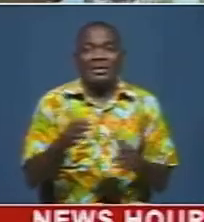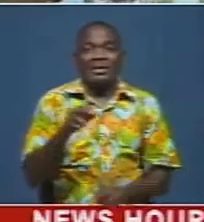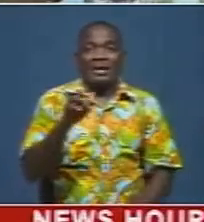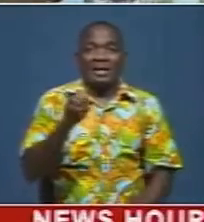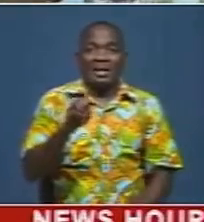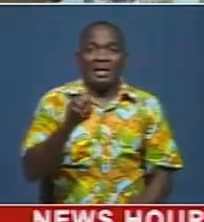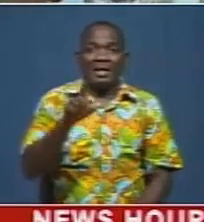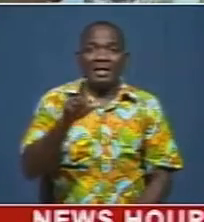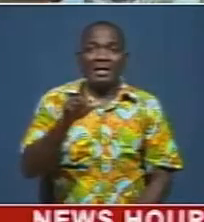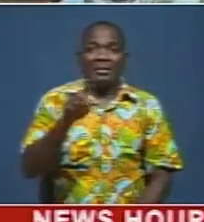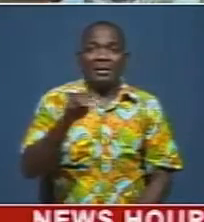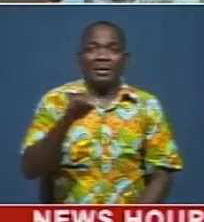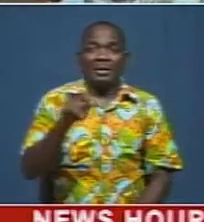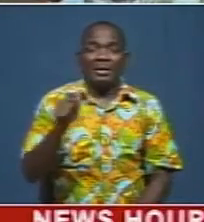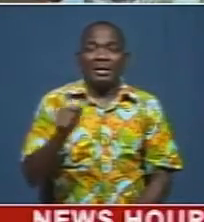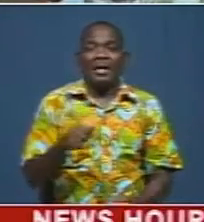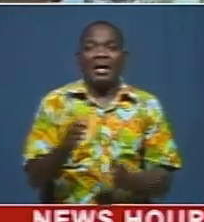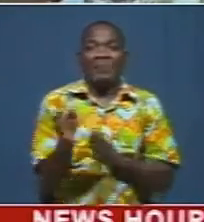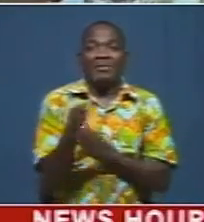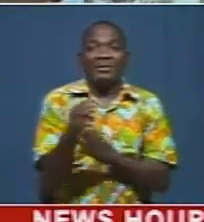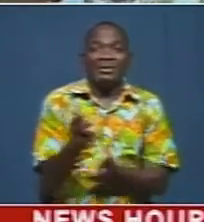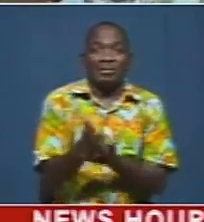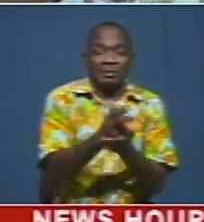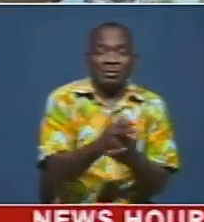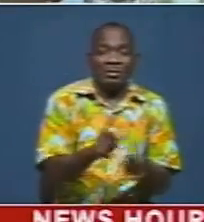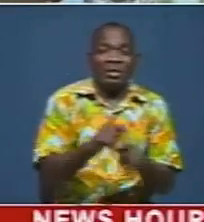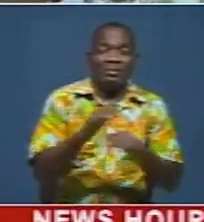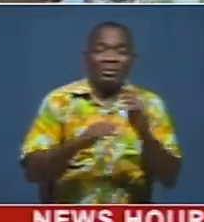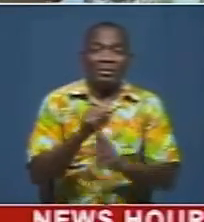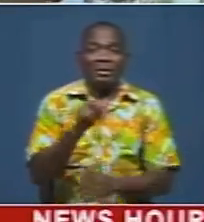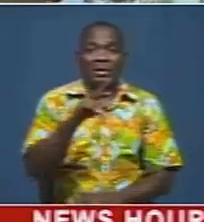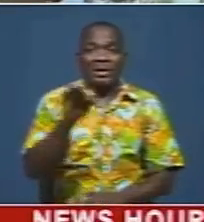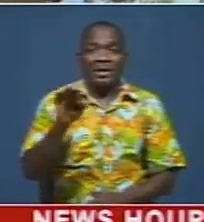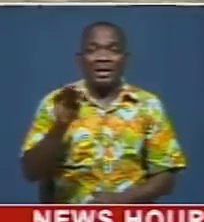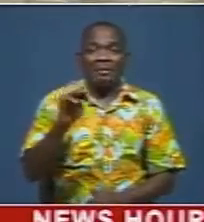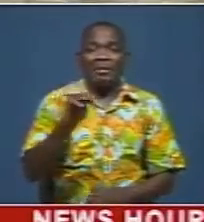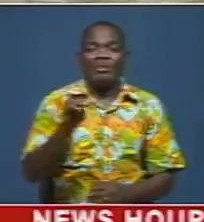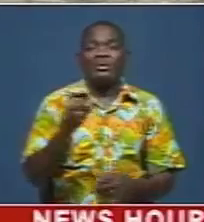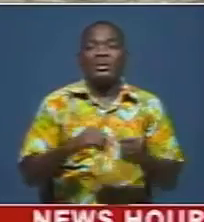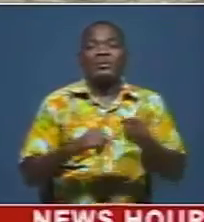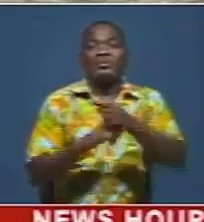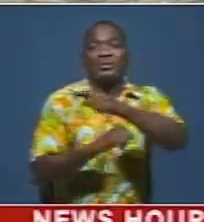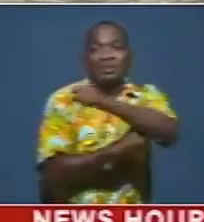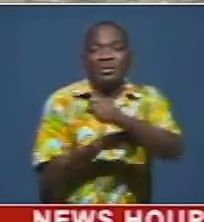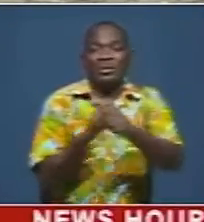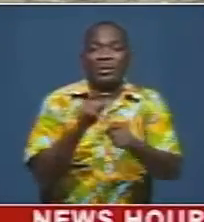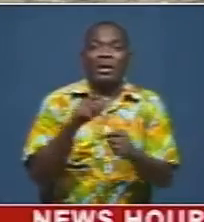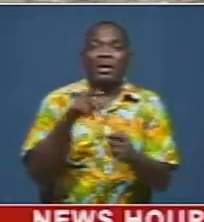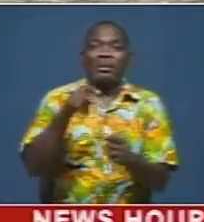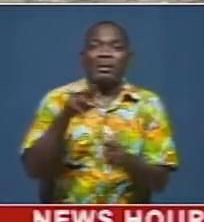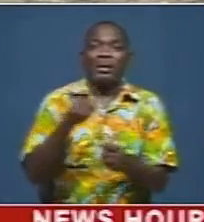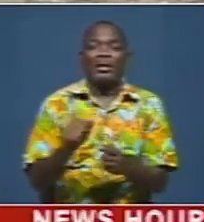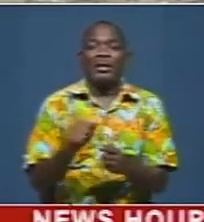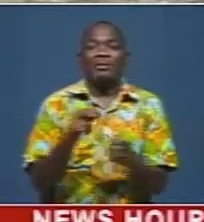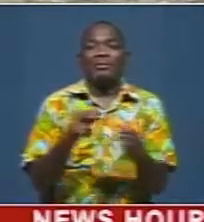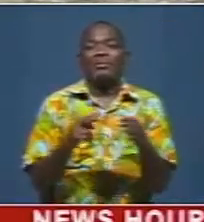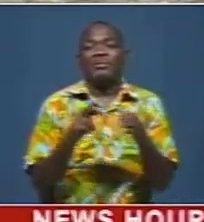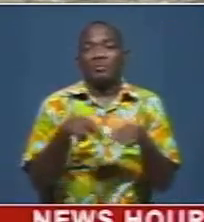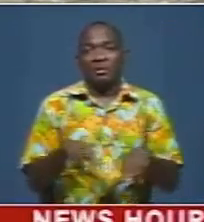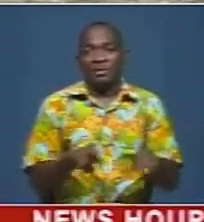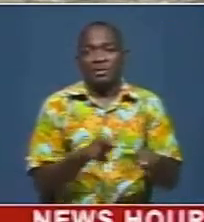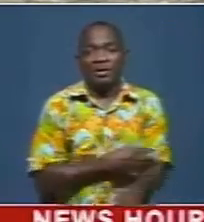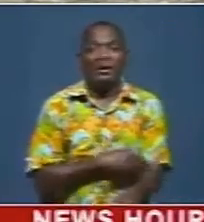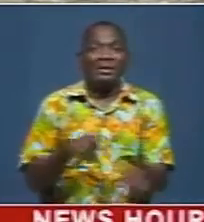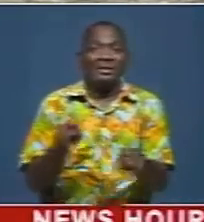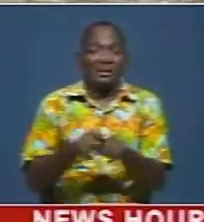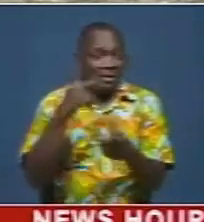Fishing Port and the construction of a 39 million Ghana cedi bridge on the Pra River at Pusfo, Praso. He